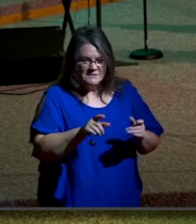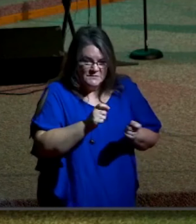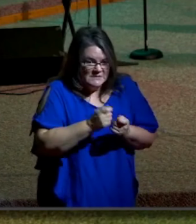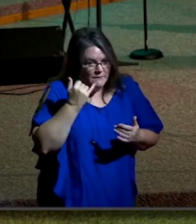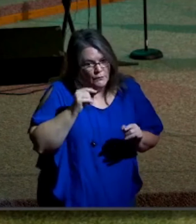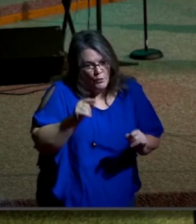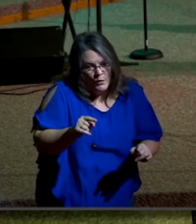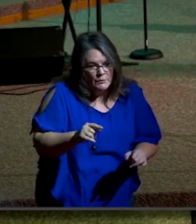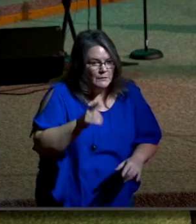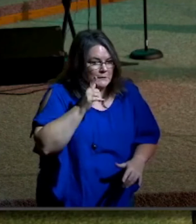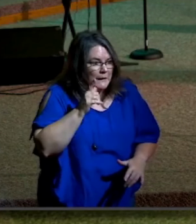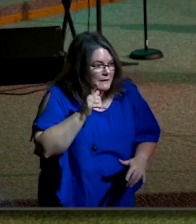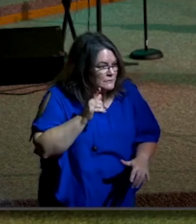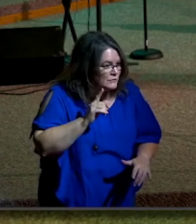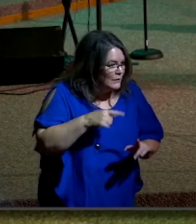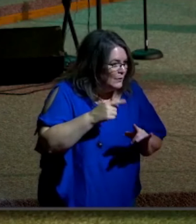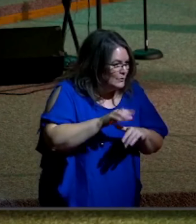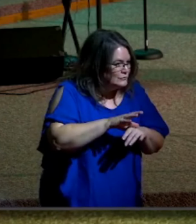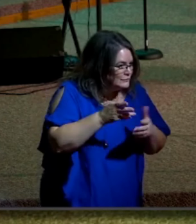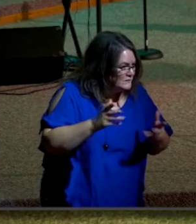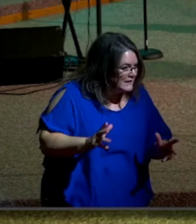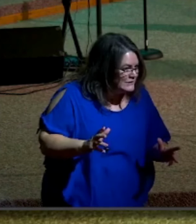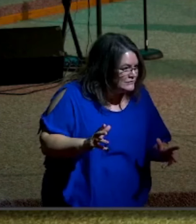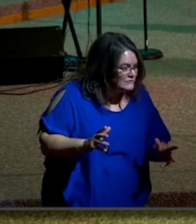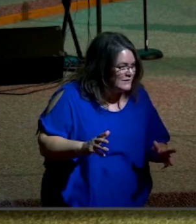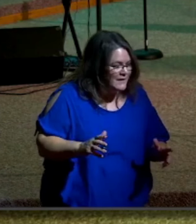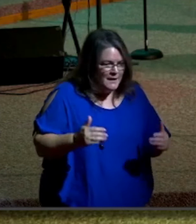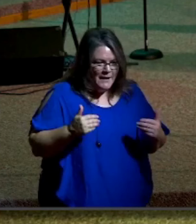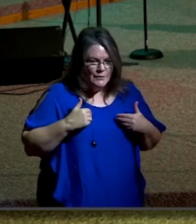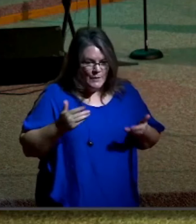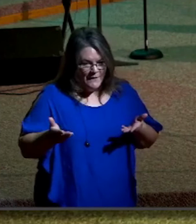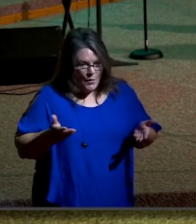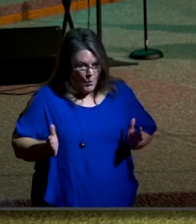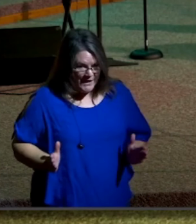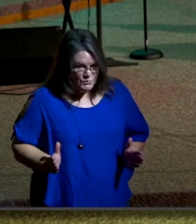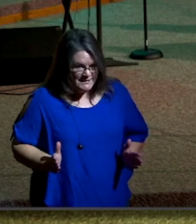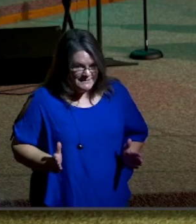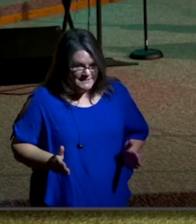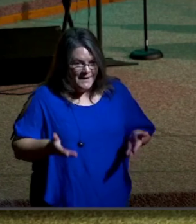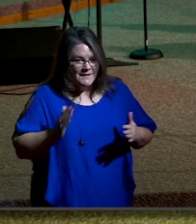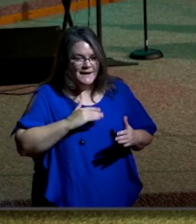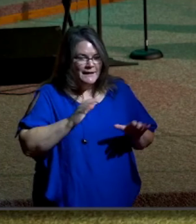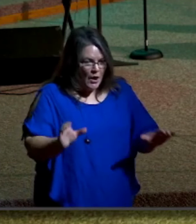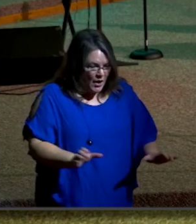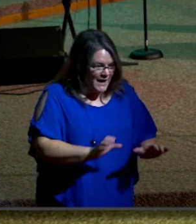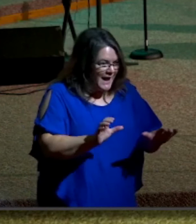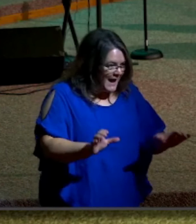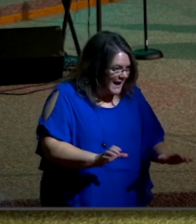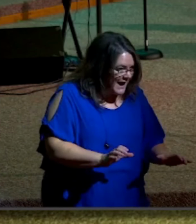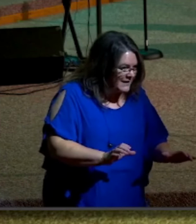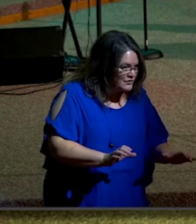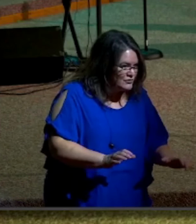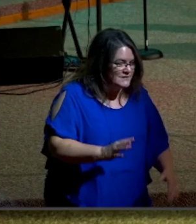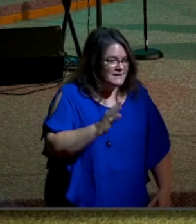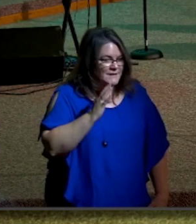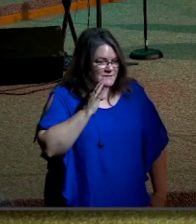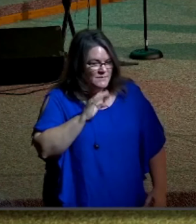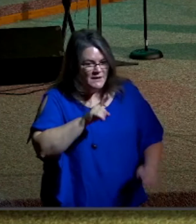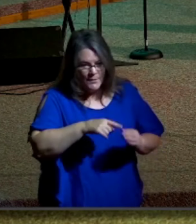lunch after this and you have a waitress, let our actions speak of